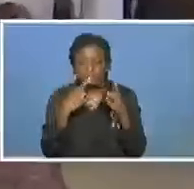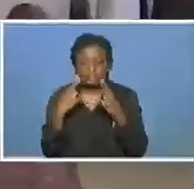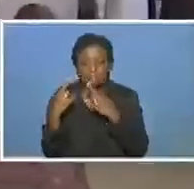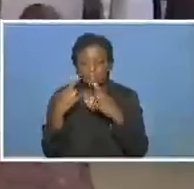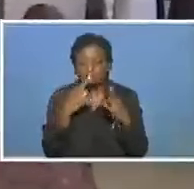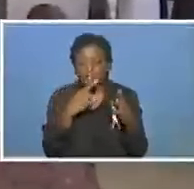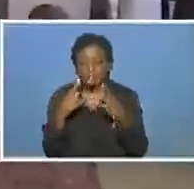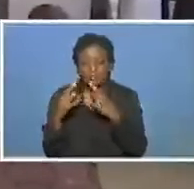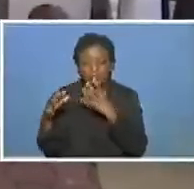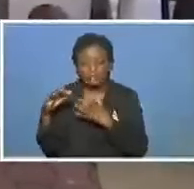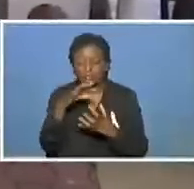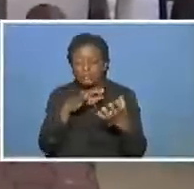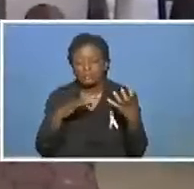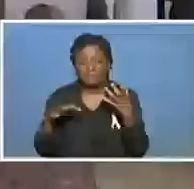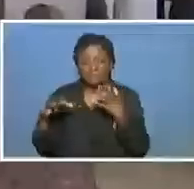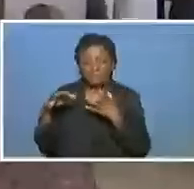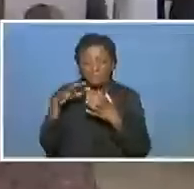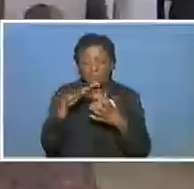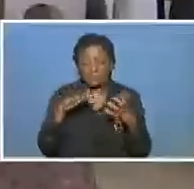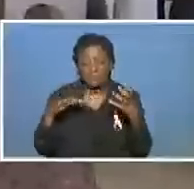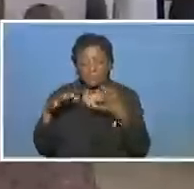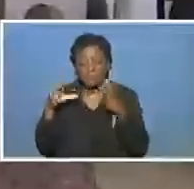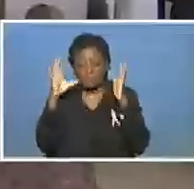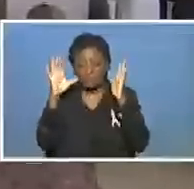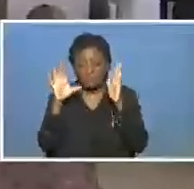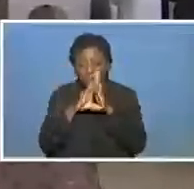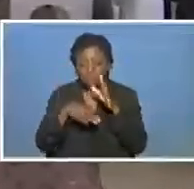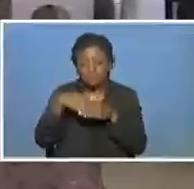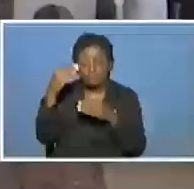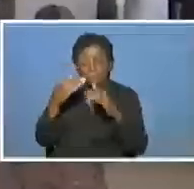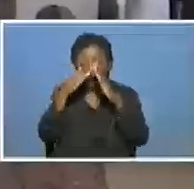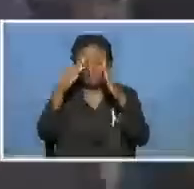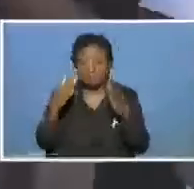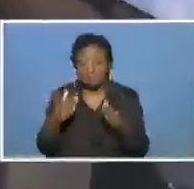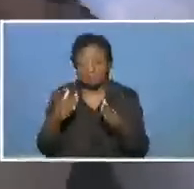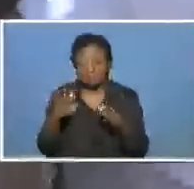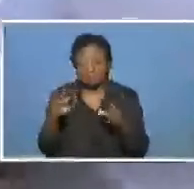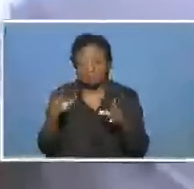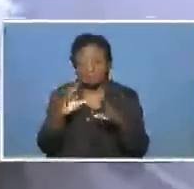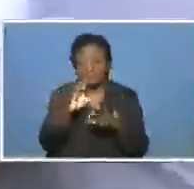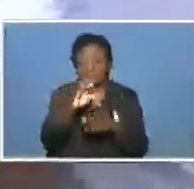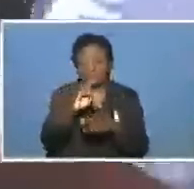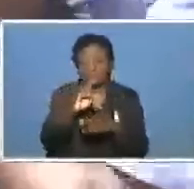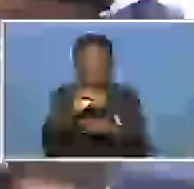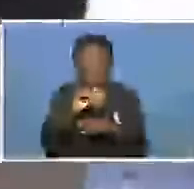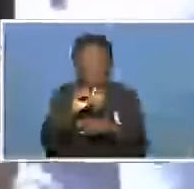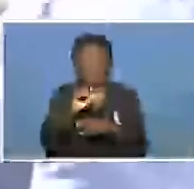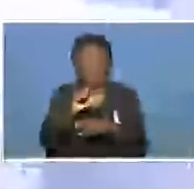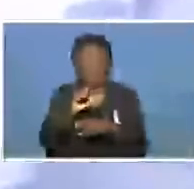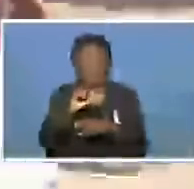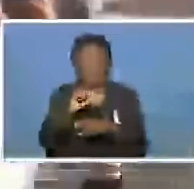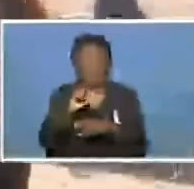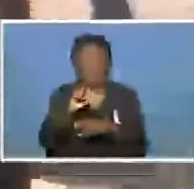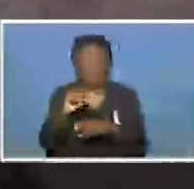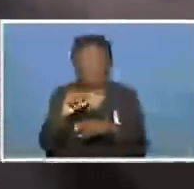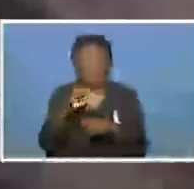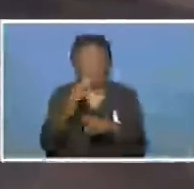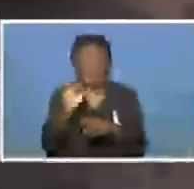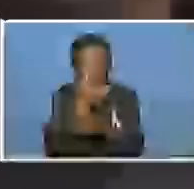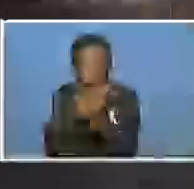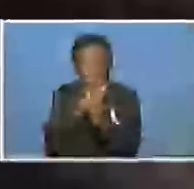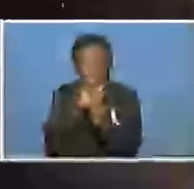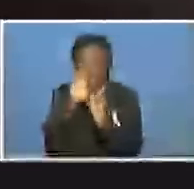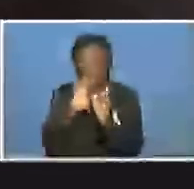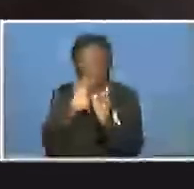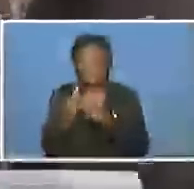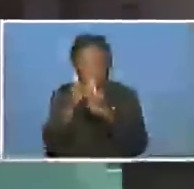A chaotic scene outside the House of Assembly Wednesday morning as Coalition of Independence leader Lincoln Bain was arrested, escorted into a police cruiser and